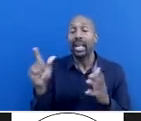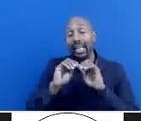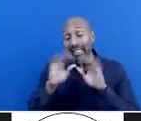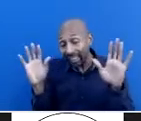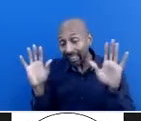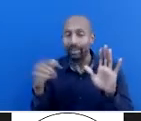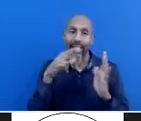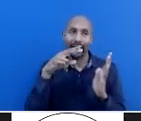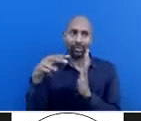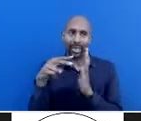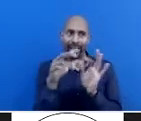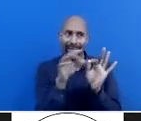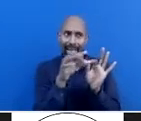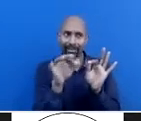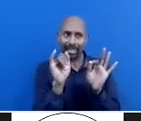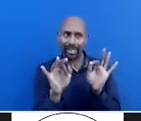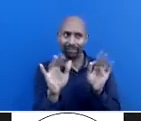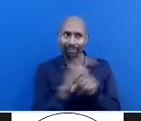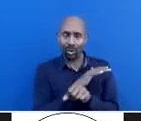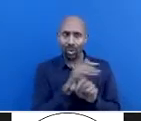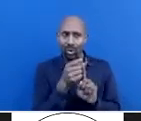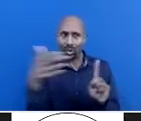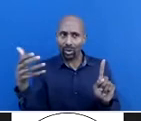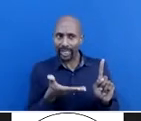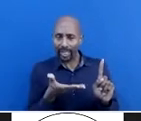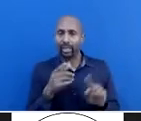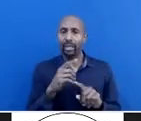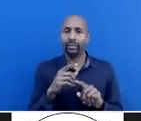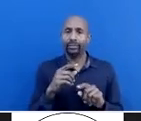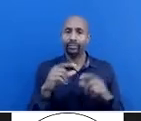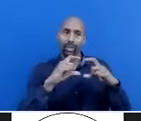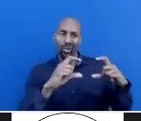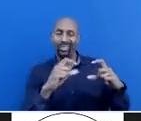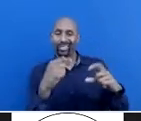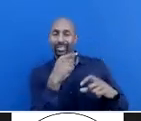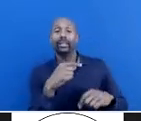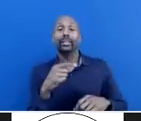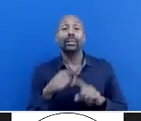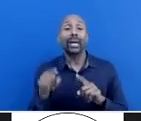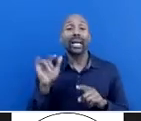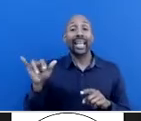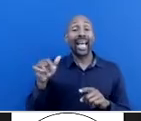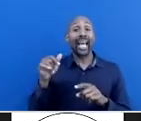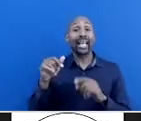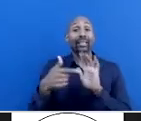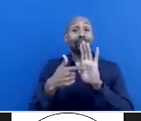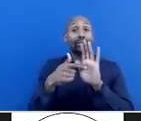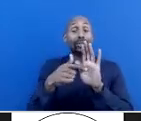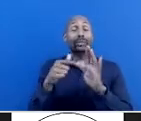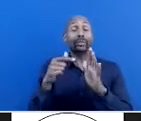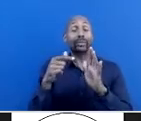there to know whether the full explanation is present. But this is a leather jacket with